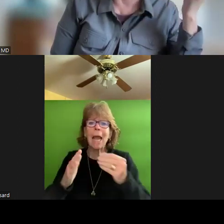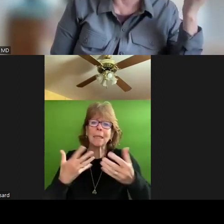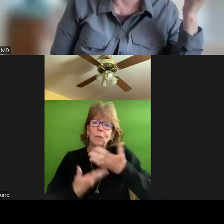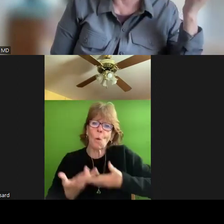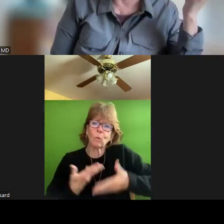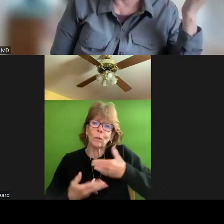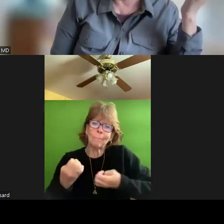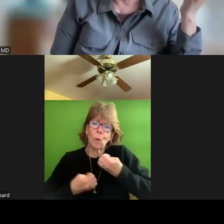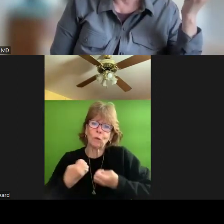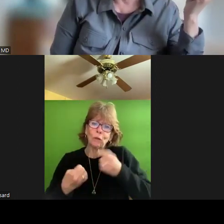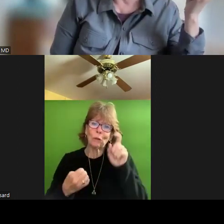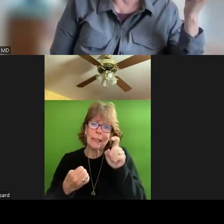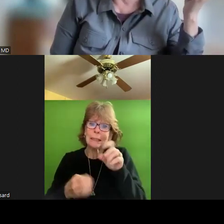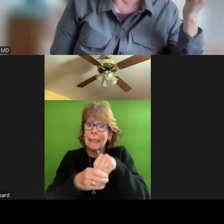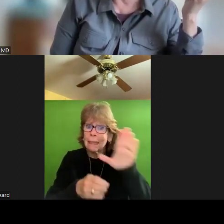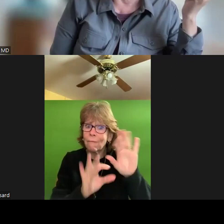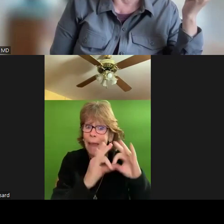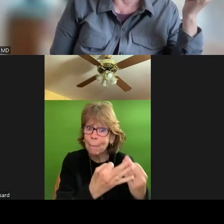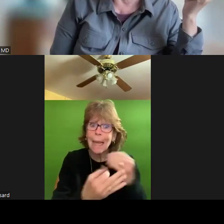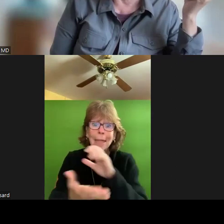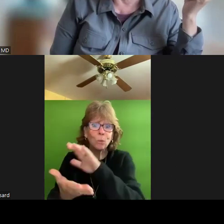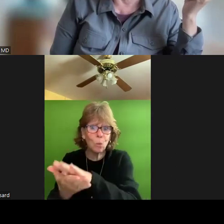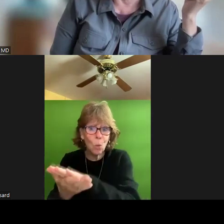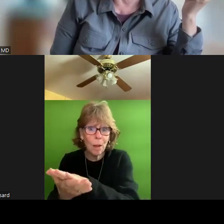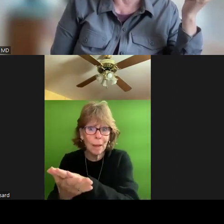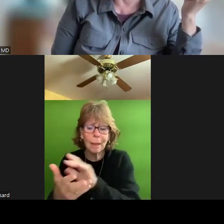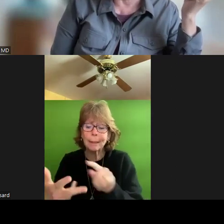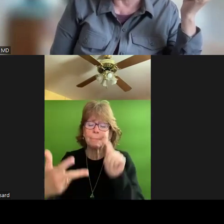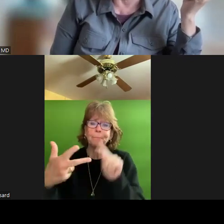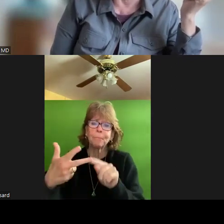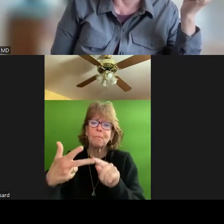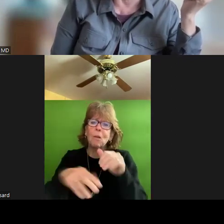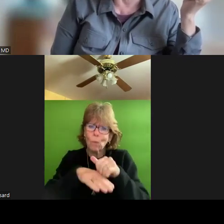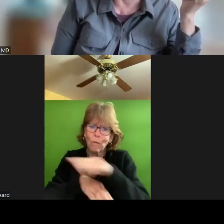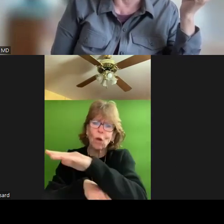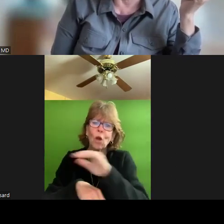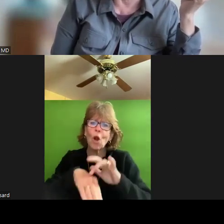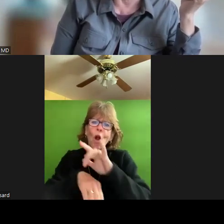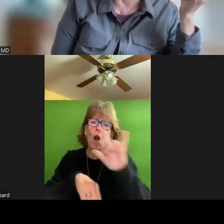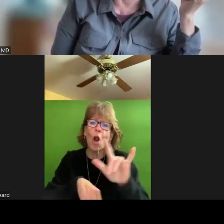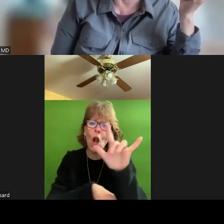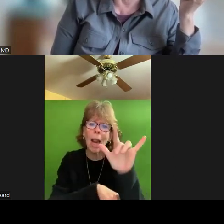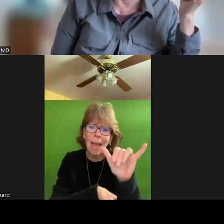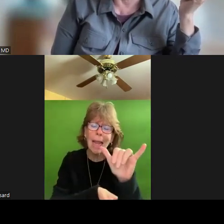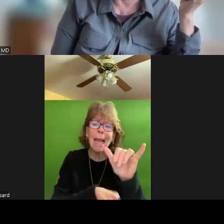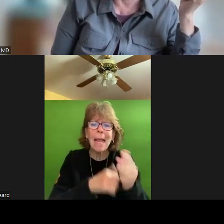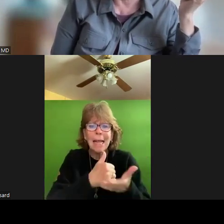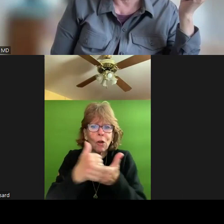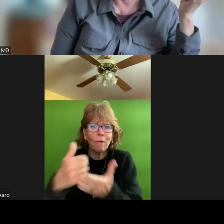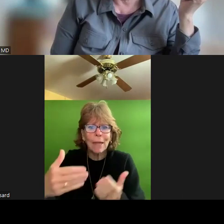school settings. Refer for early intervention specialized for children who are deaf or hard of